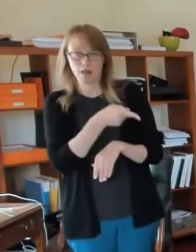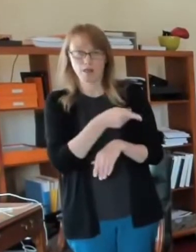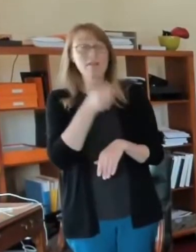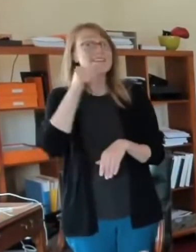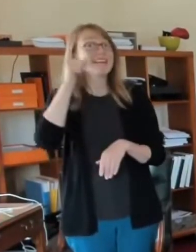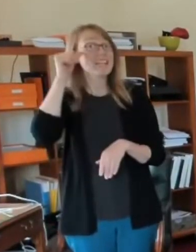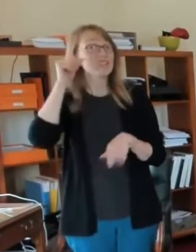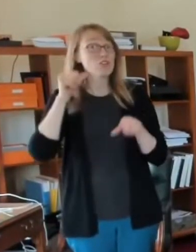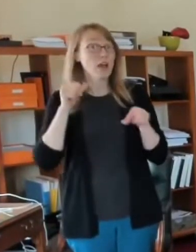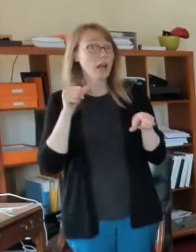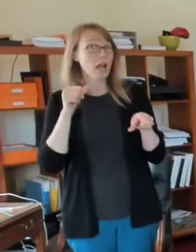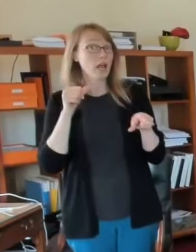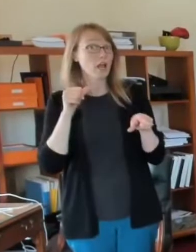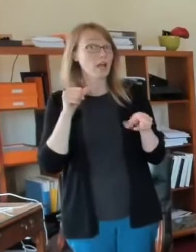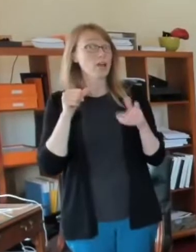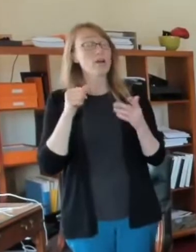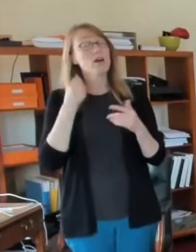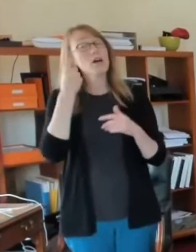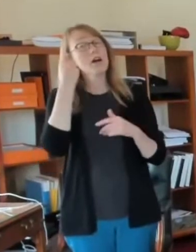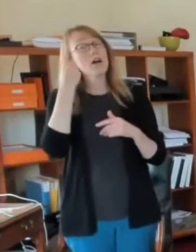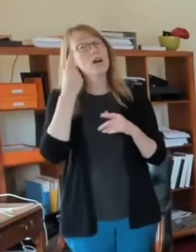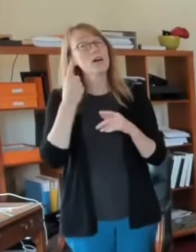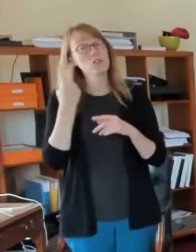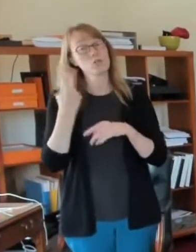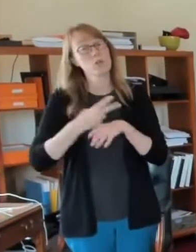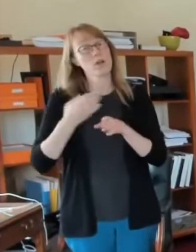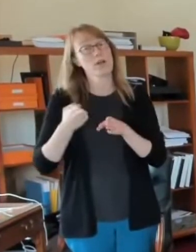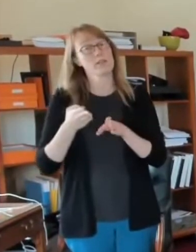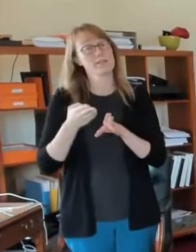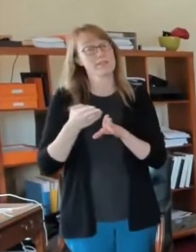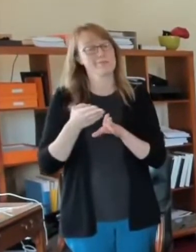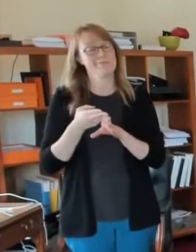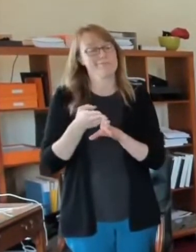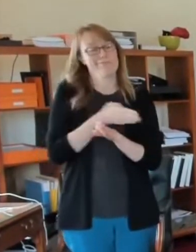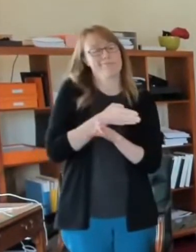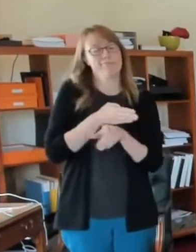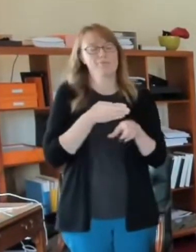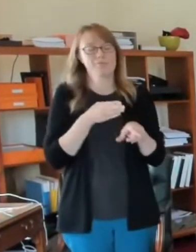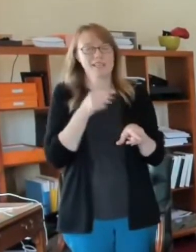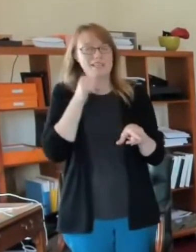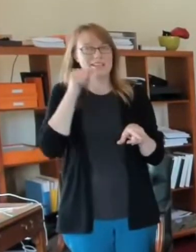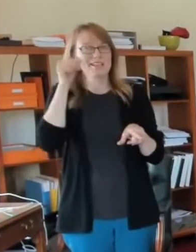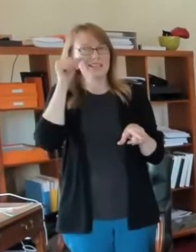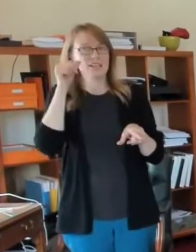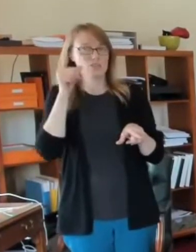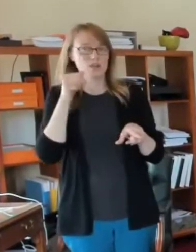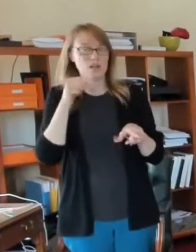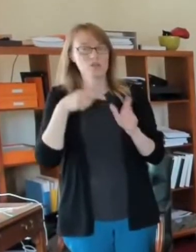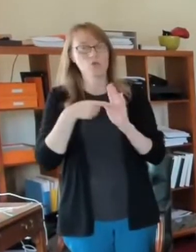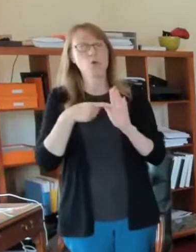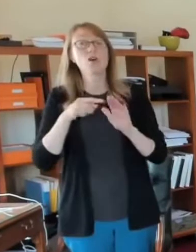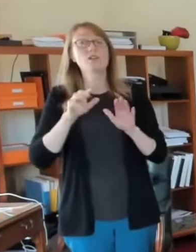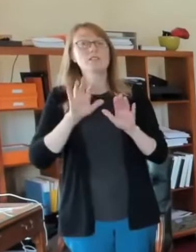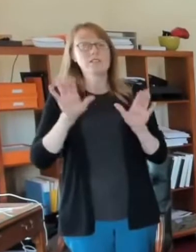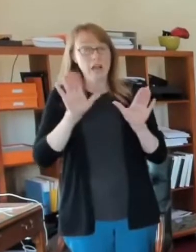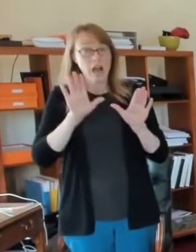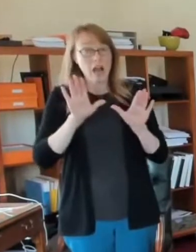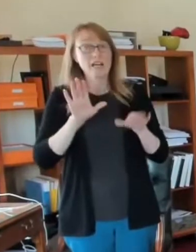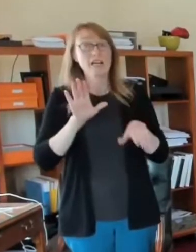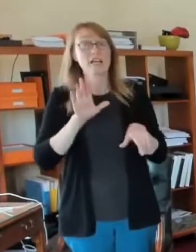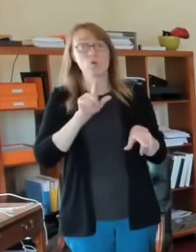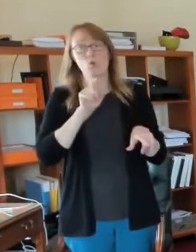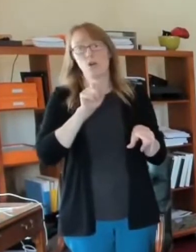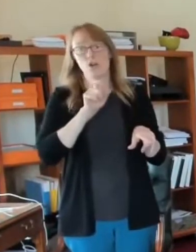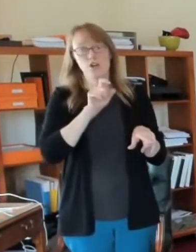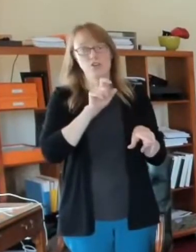Yesterday, that number, which it's a 2-day lag, so yesterday was Tuesday, so on Sunday there were 35 people admitted to the hospital, on